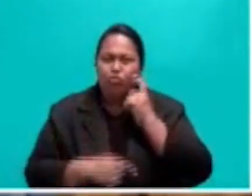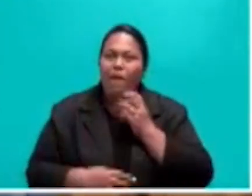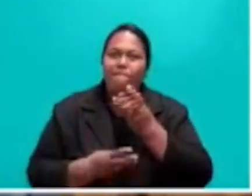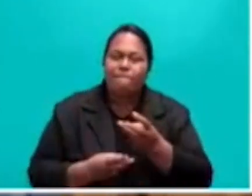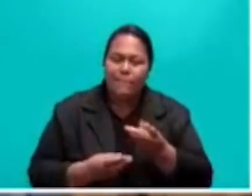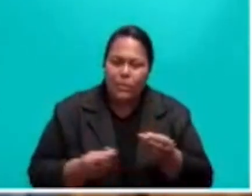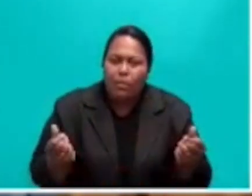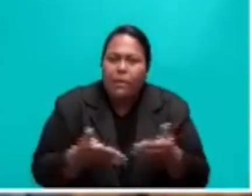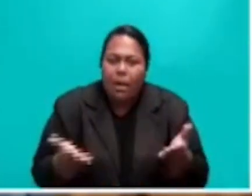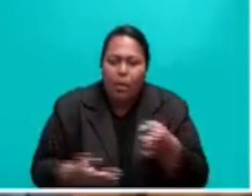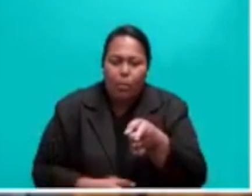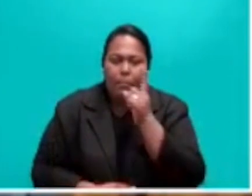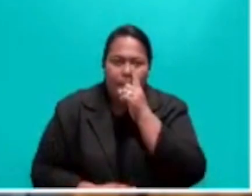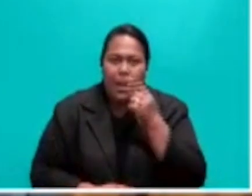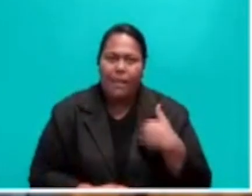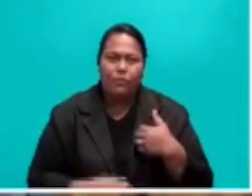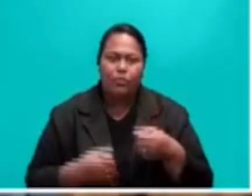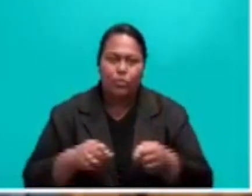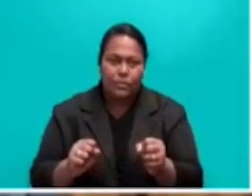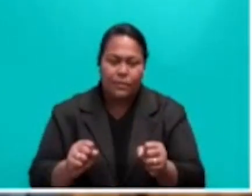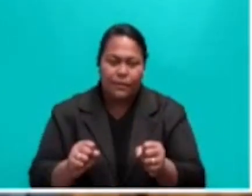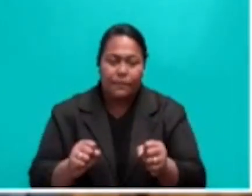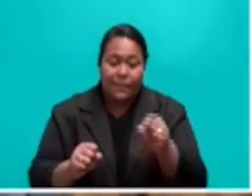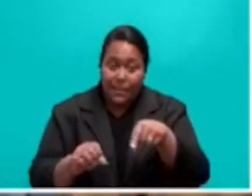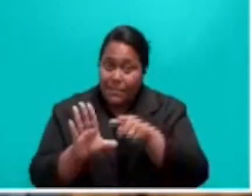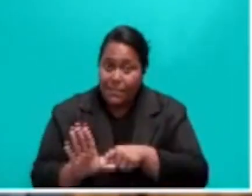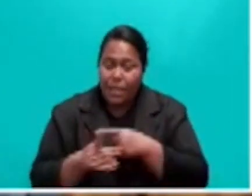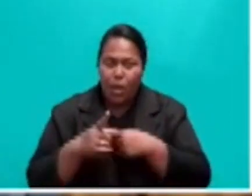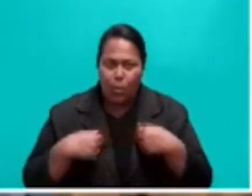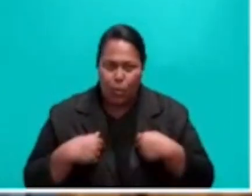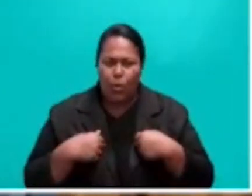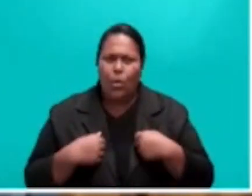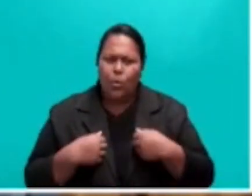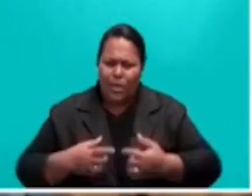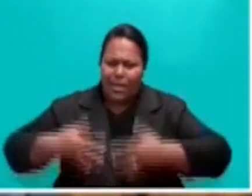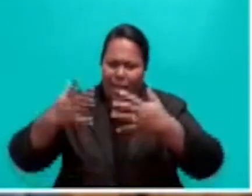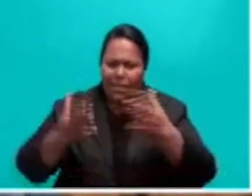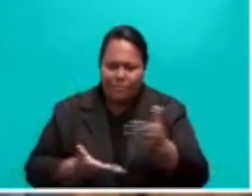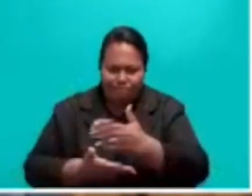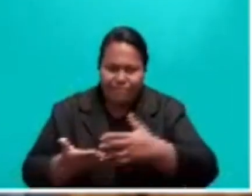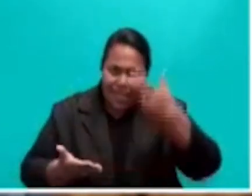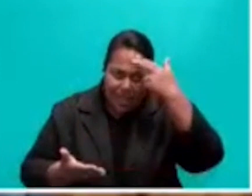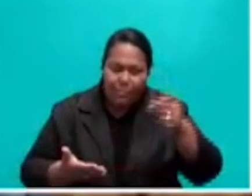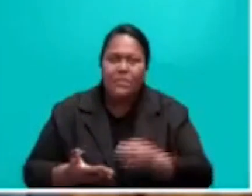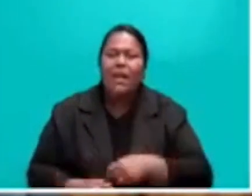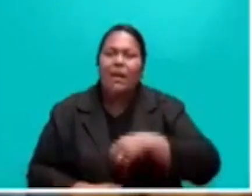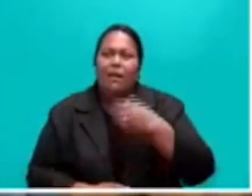for people living on the streets. This year, we have profiled 144 people in Suva-Nosori